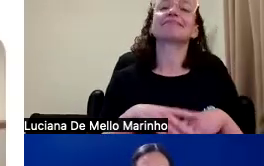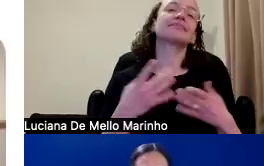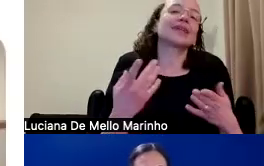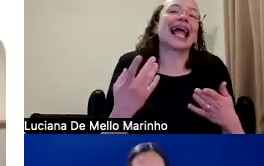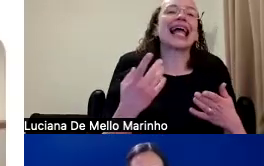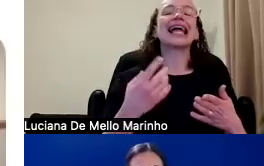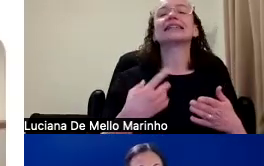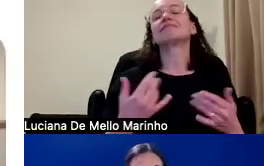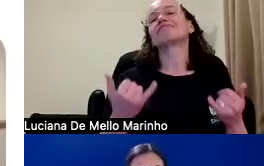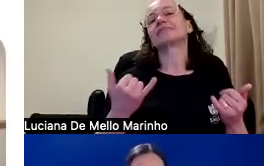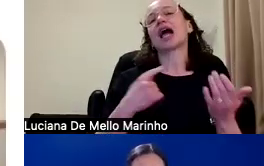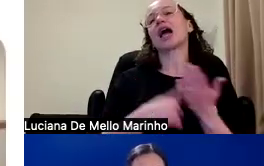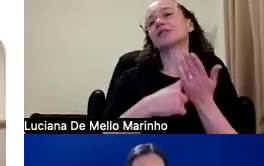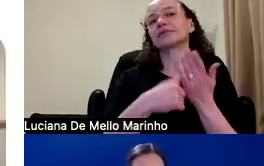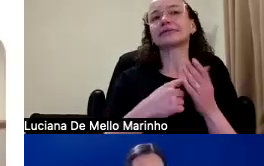And so